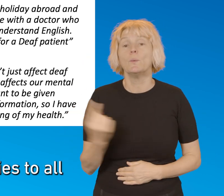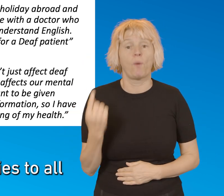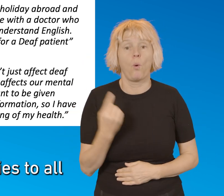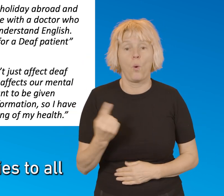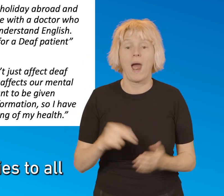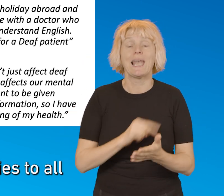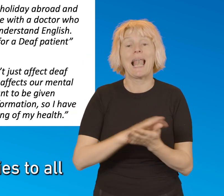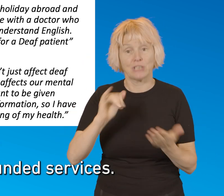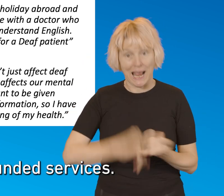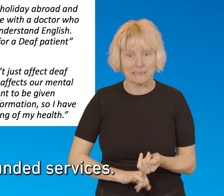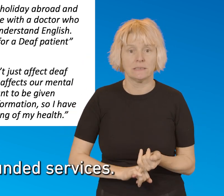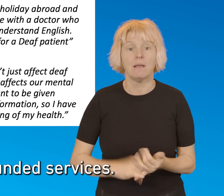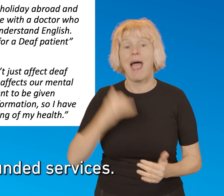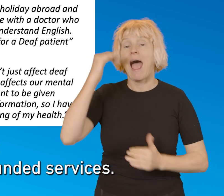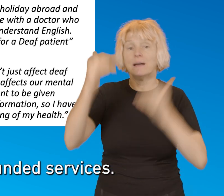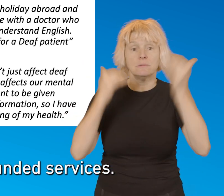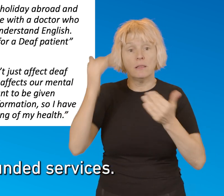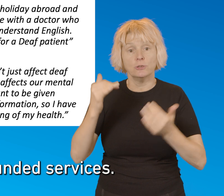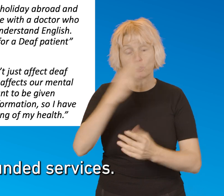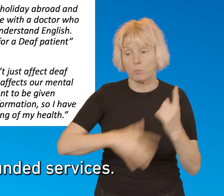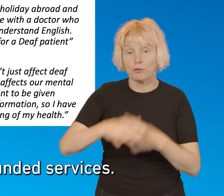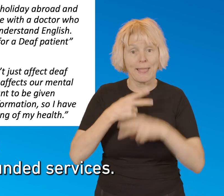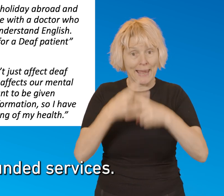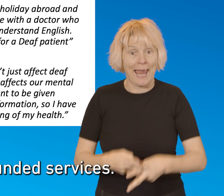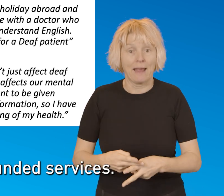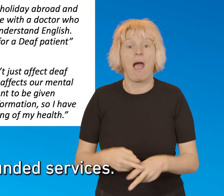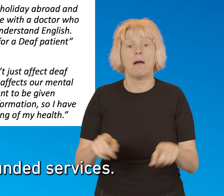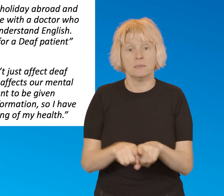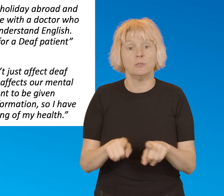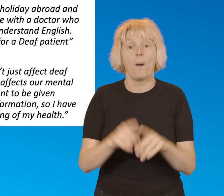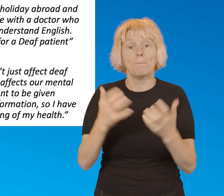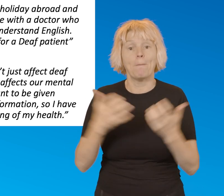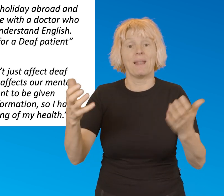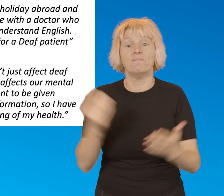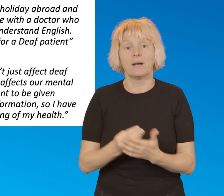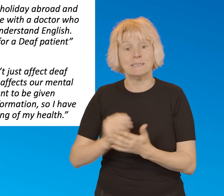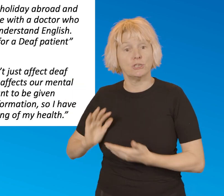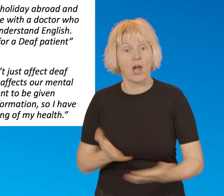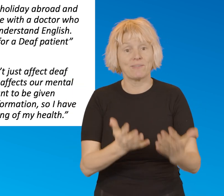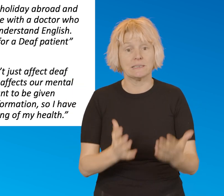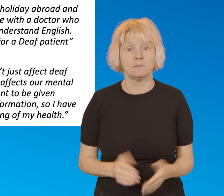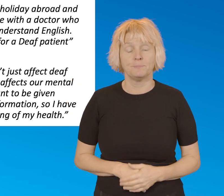This standard applies to all NHS, adult social care and publicly funded services.